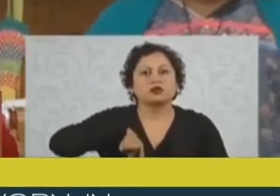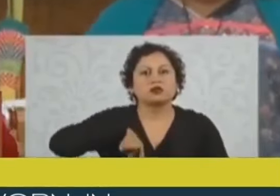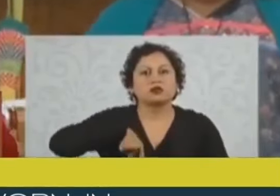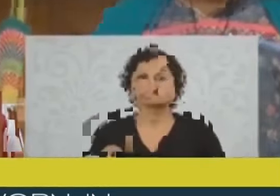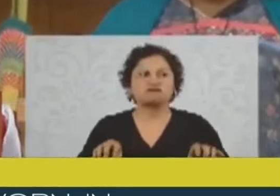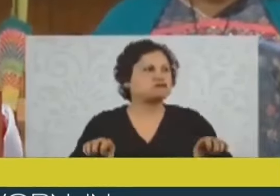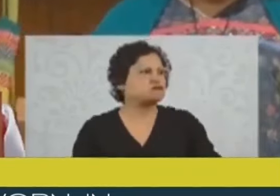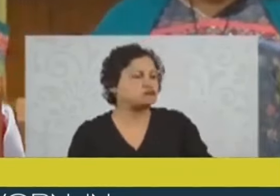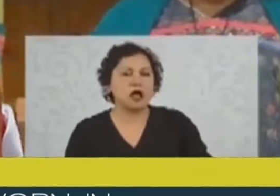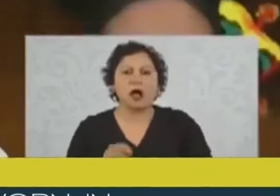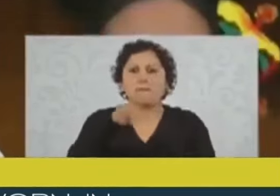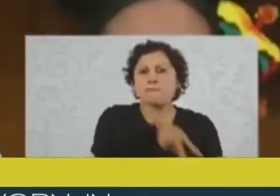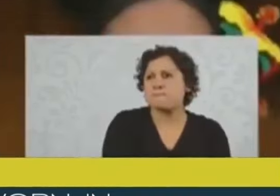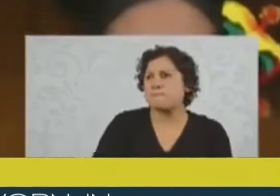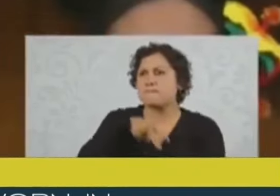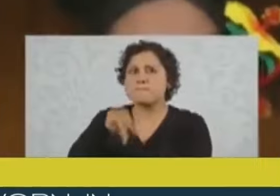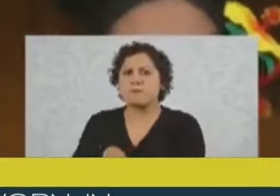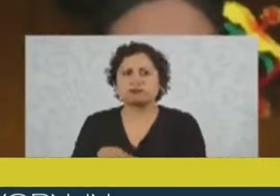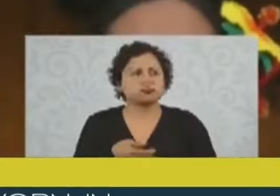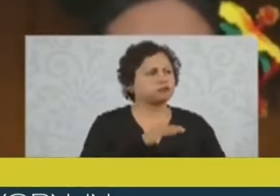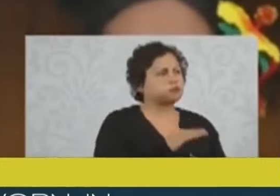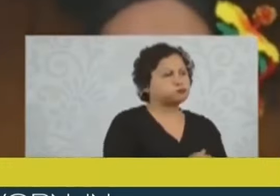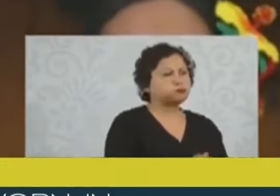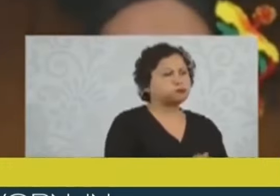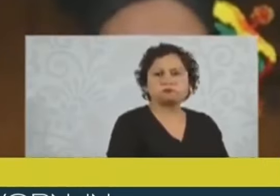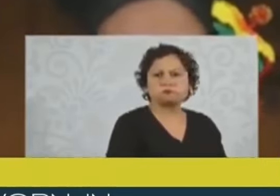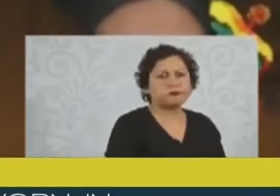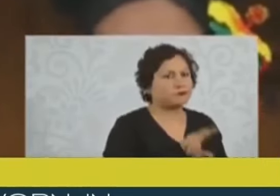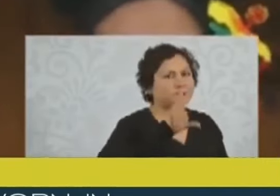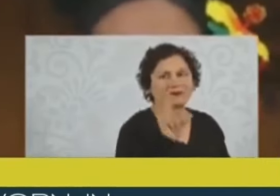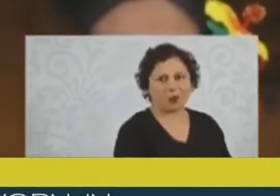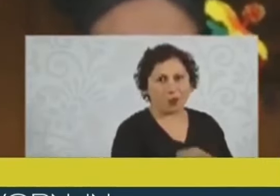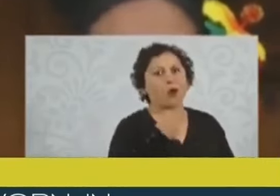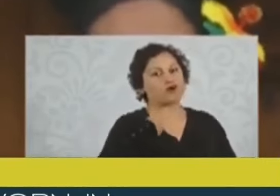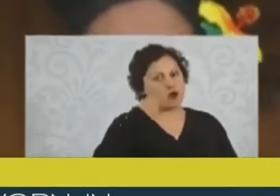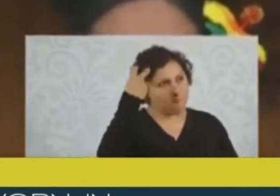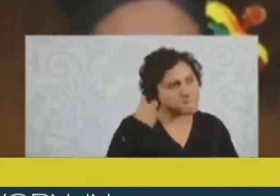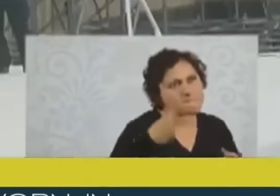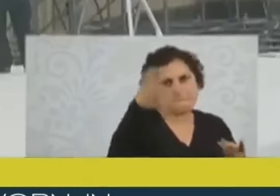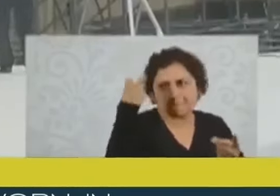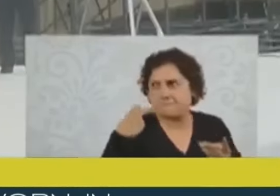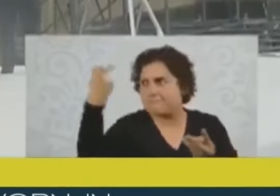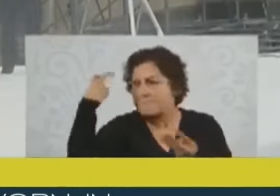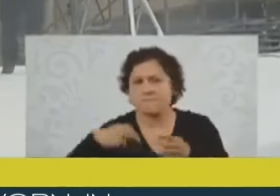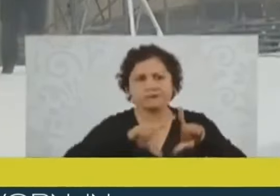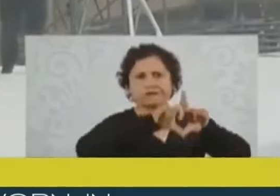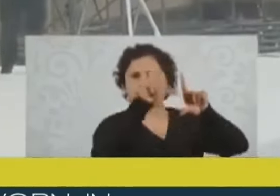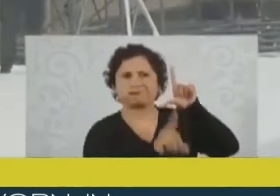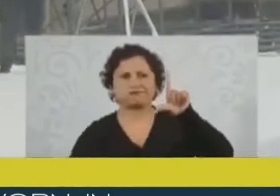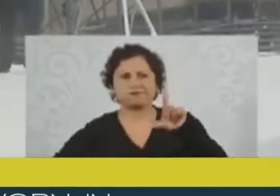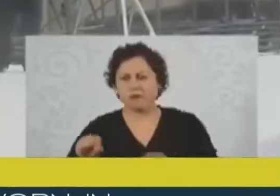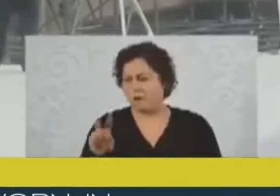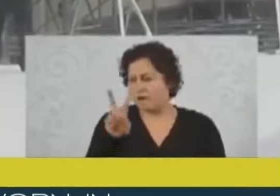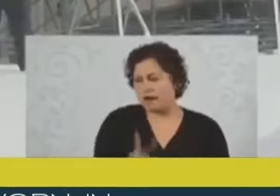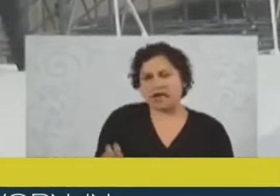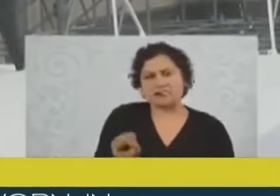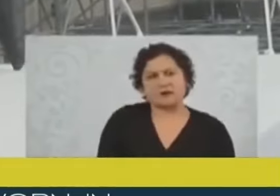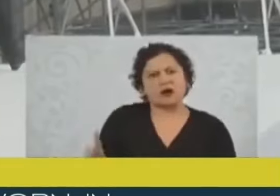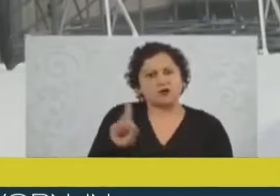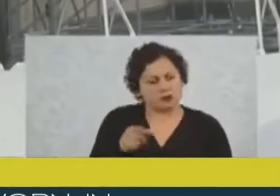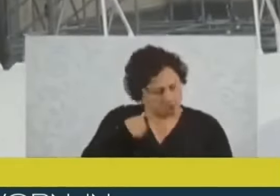territory, not of a desk. I will continue to visit all of the states of